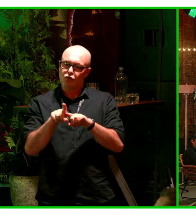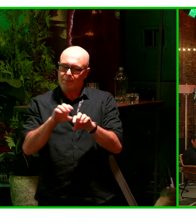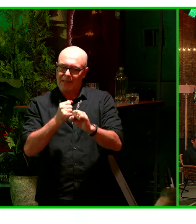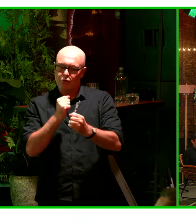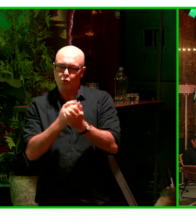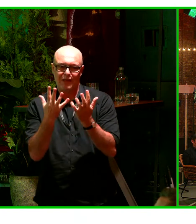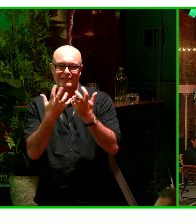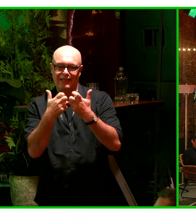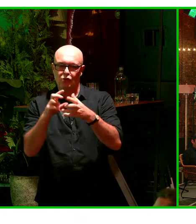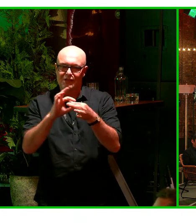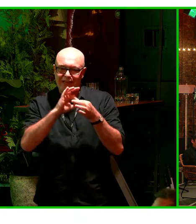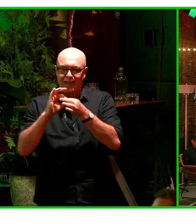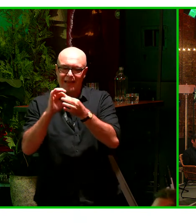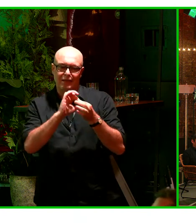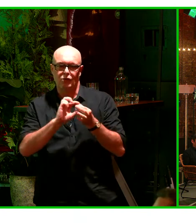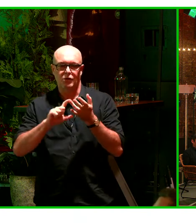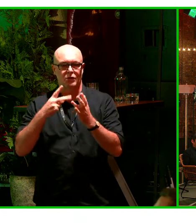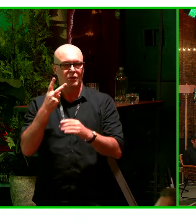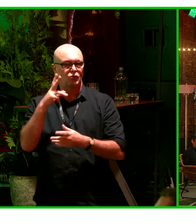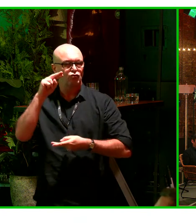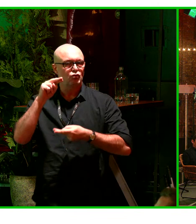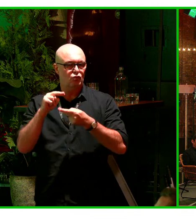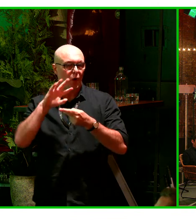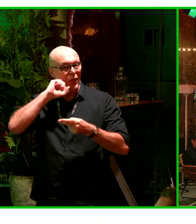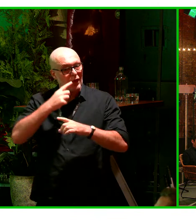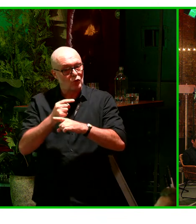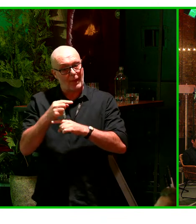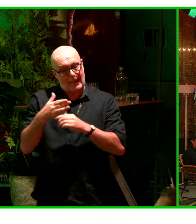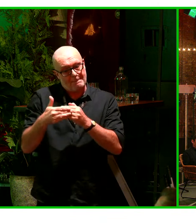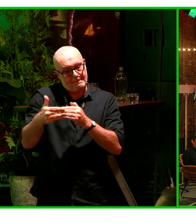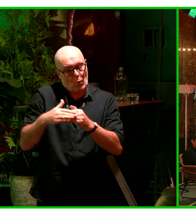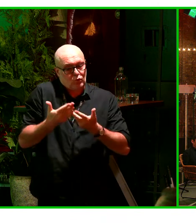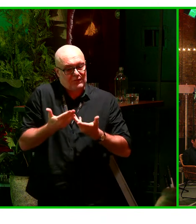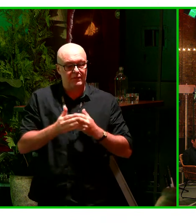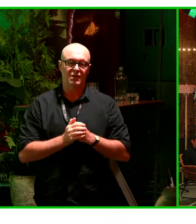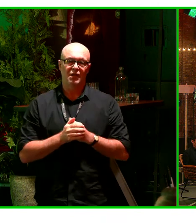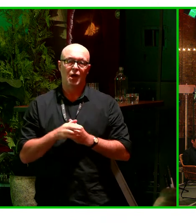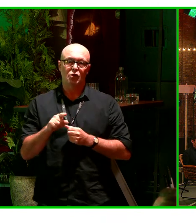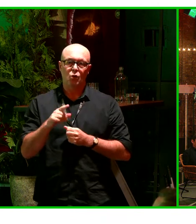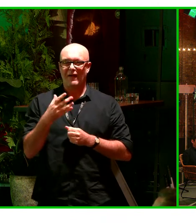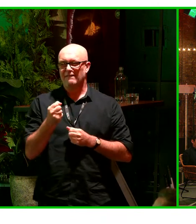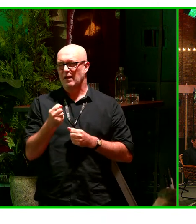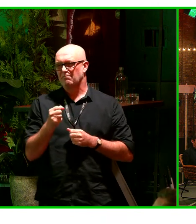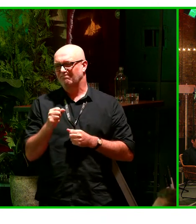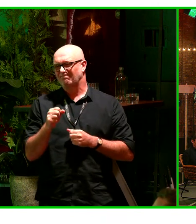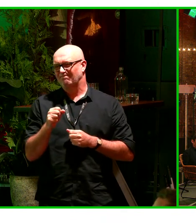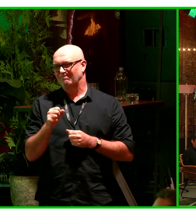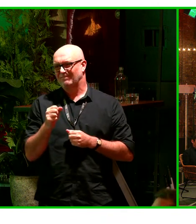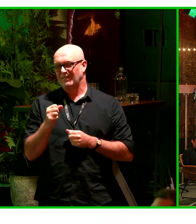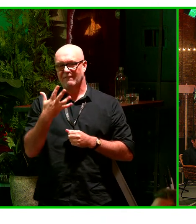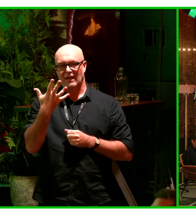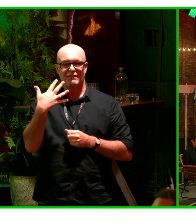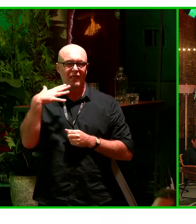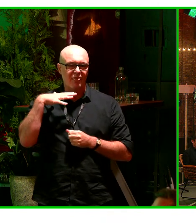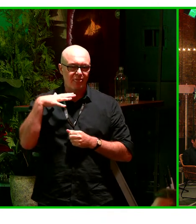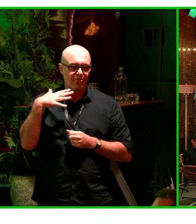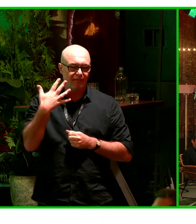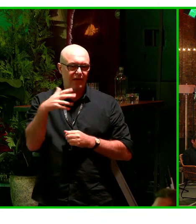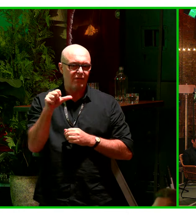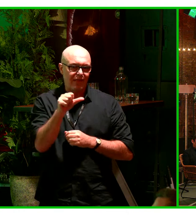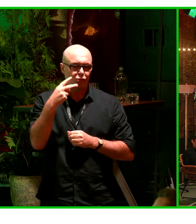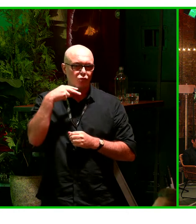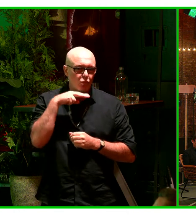And I was just going to talk a little bit about that today, if I may. So we have about 5,200 businesses employing